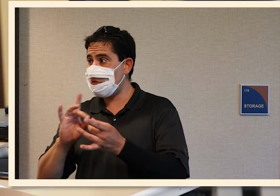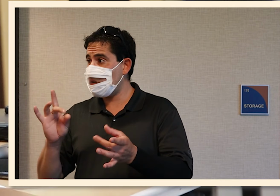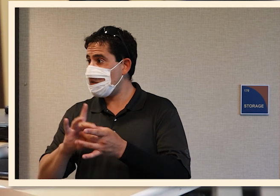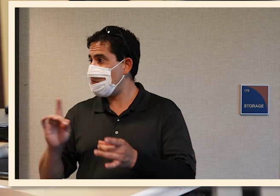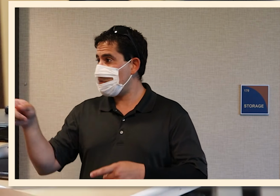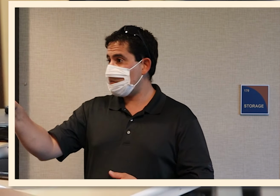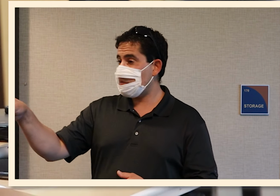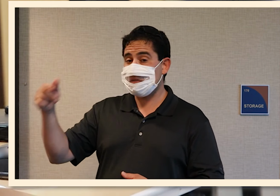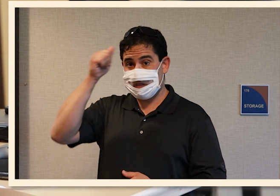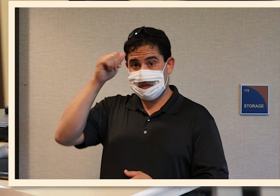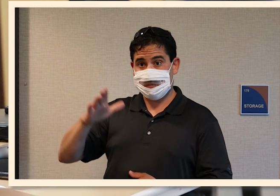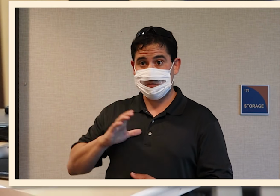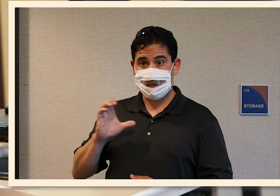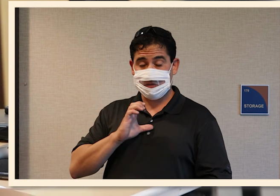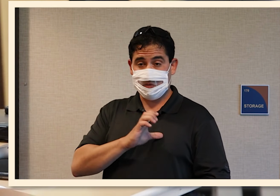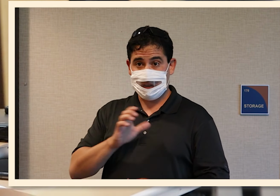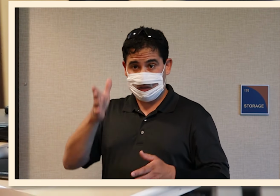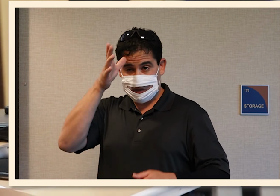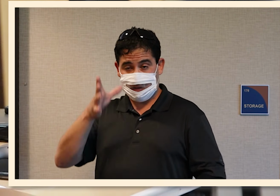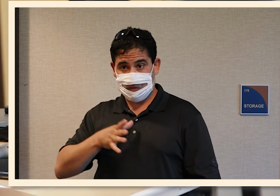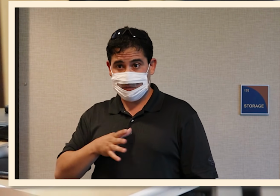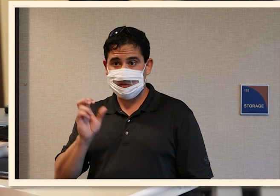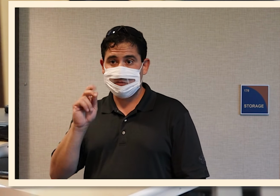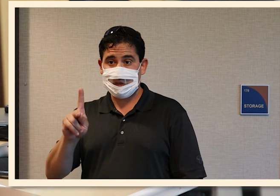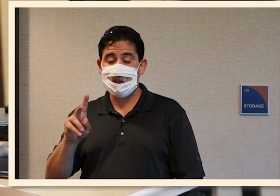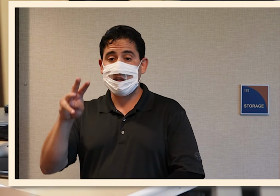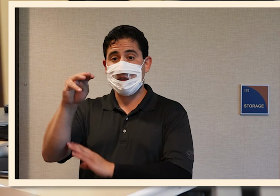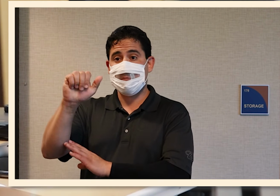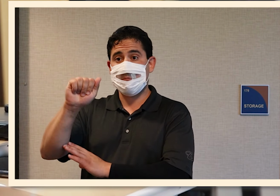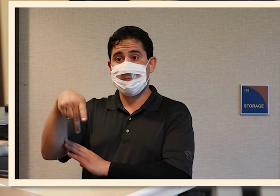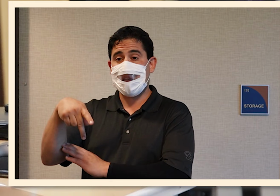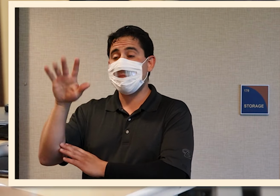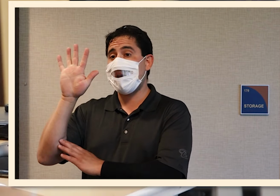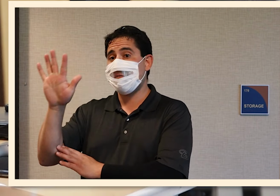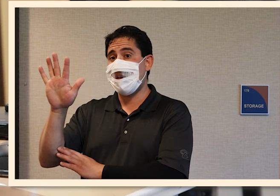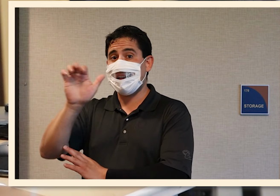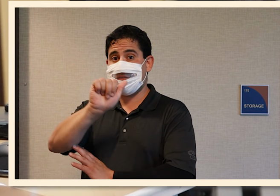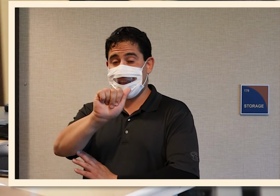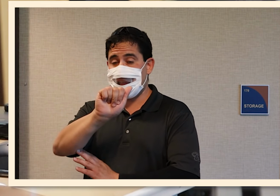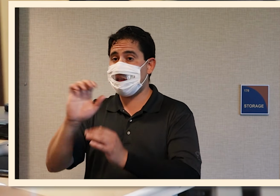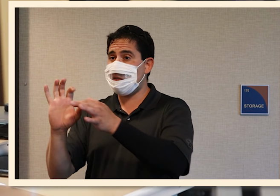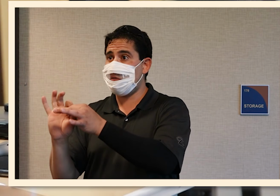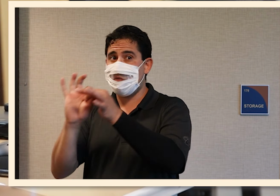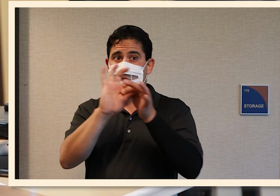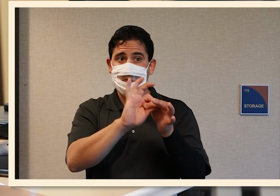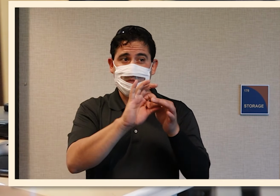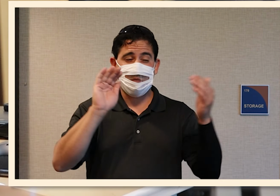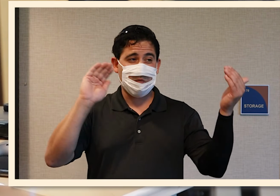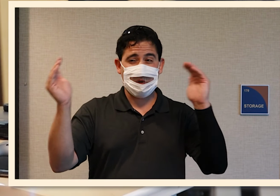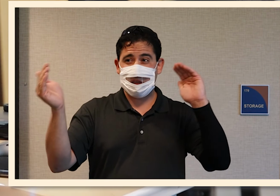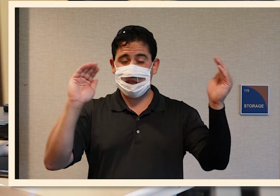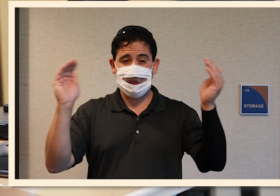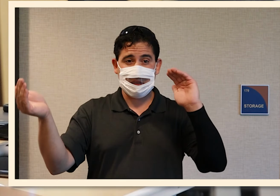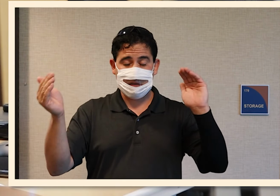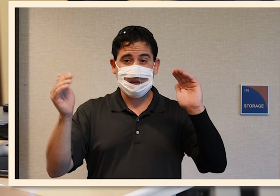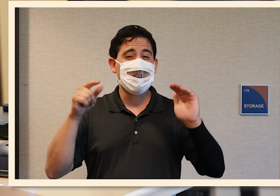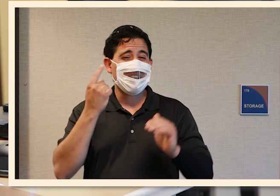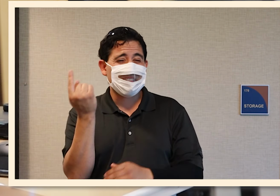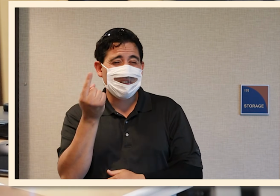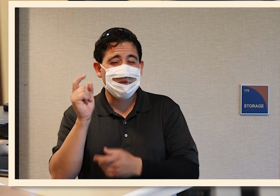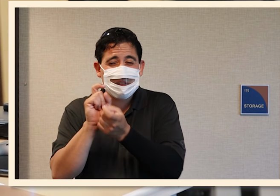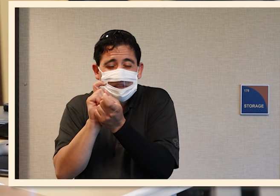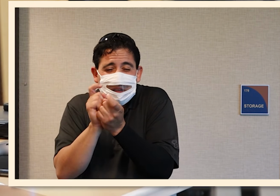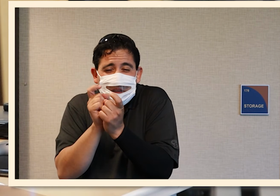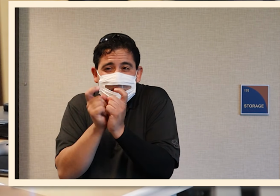make? Mr. Chair, could I just describe map 5A as in relation to the previous one? So the only adjustment to map 5A